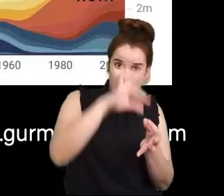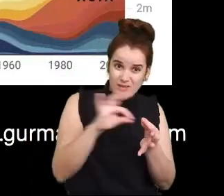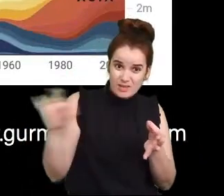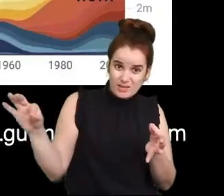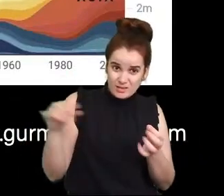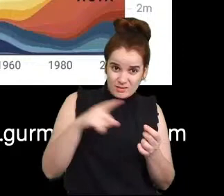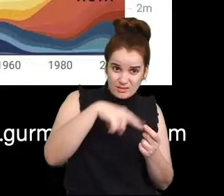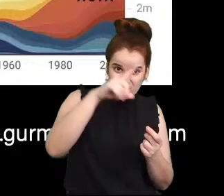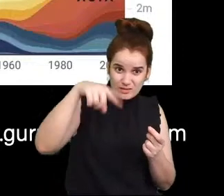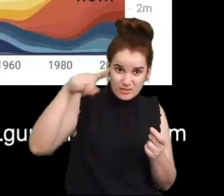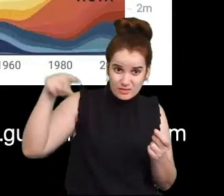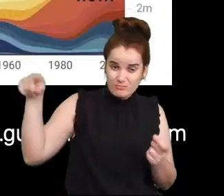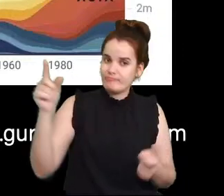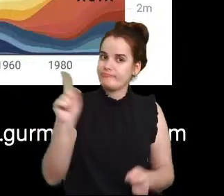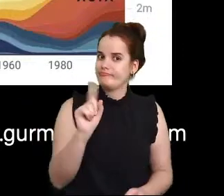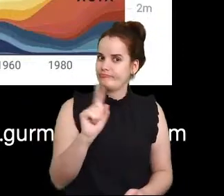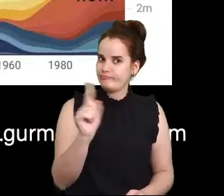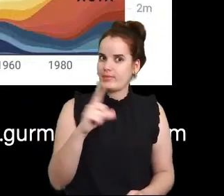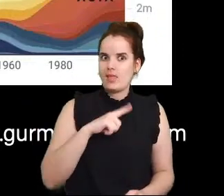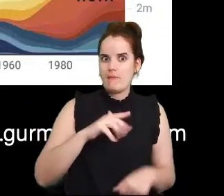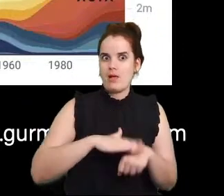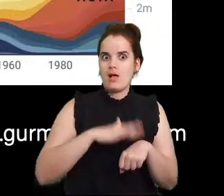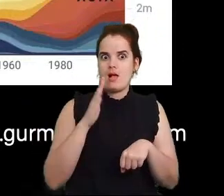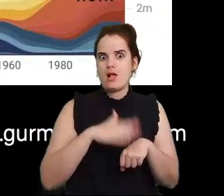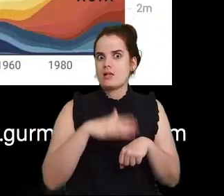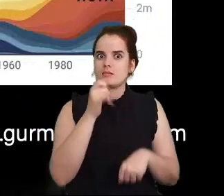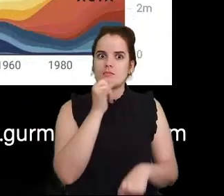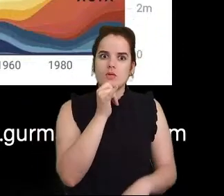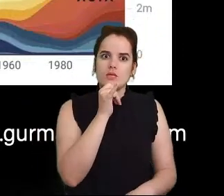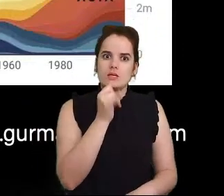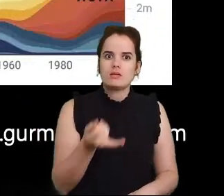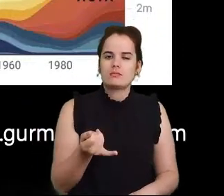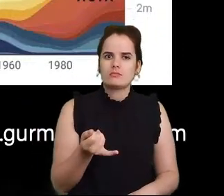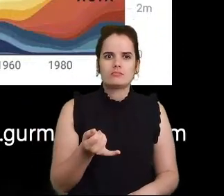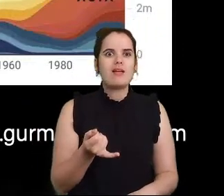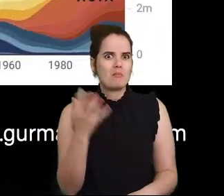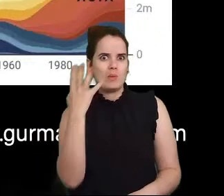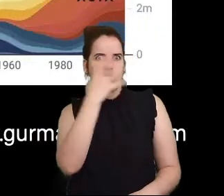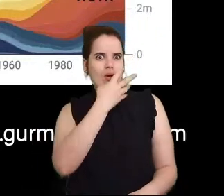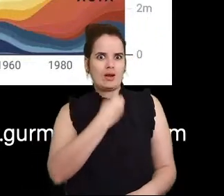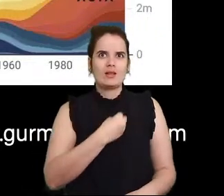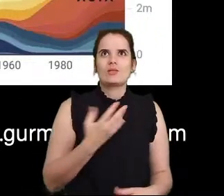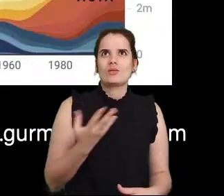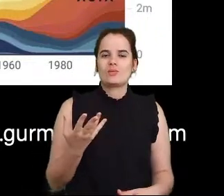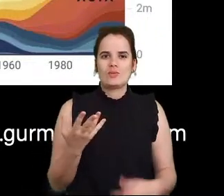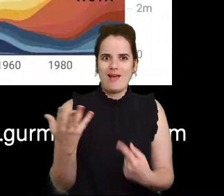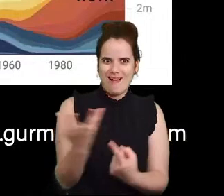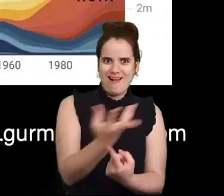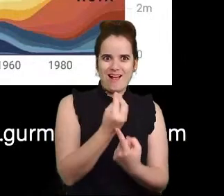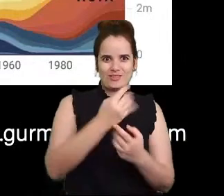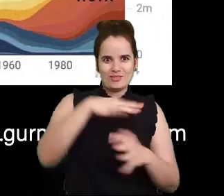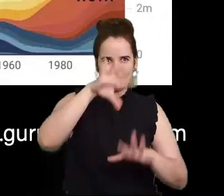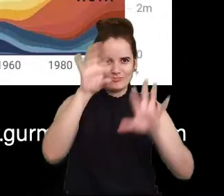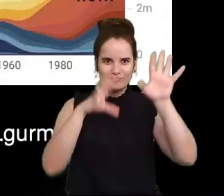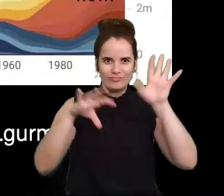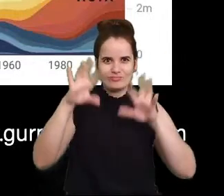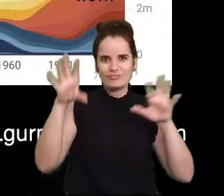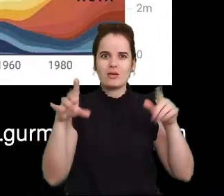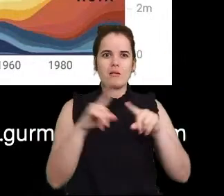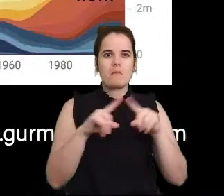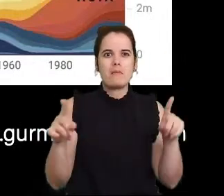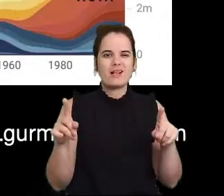are artistic, yet powerful at conveying a message. Oftentimes, these bespoke and